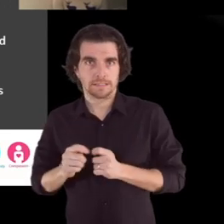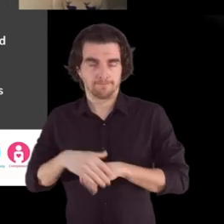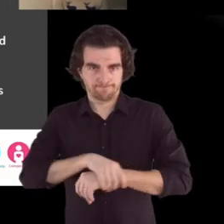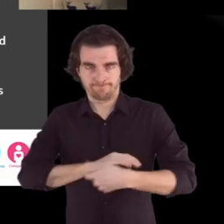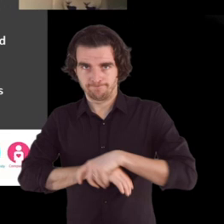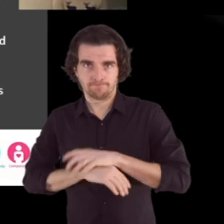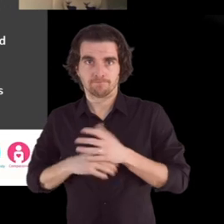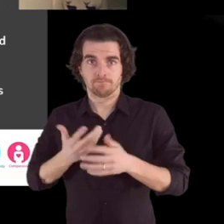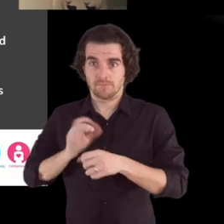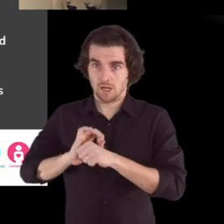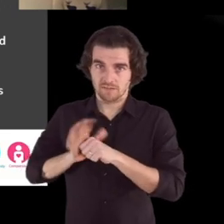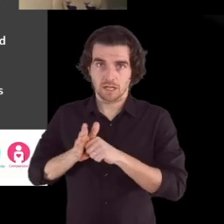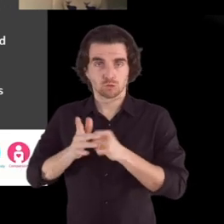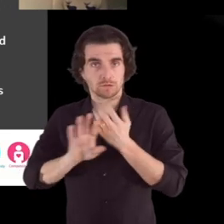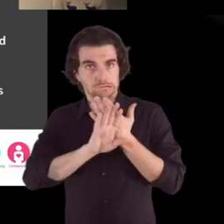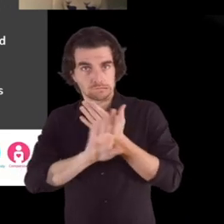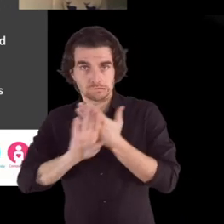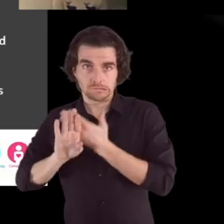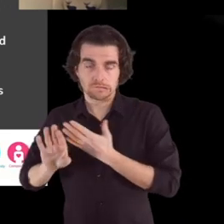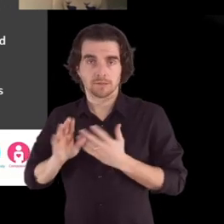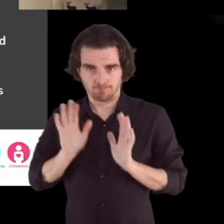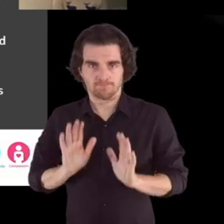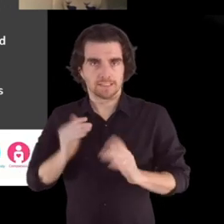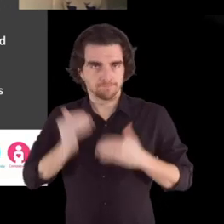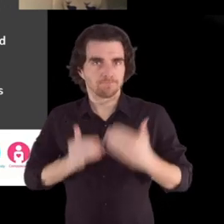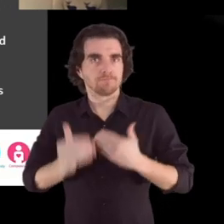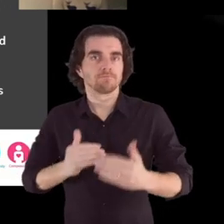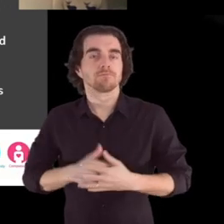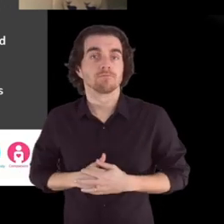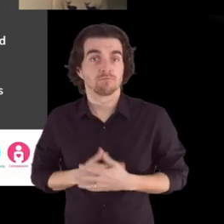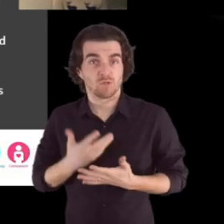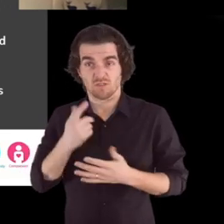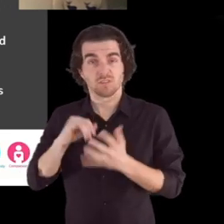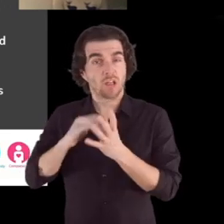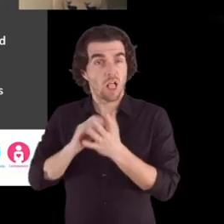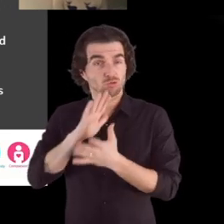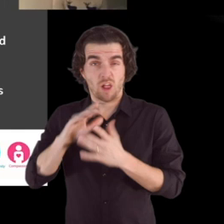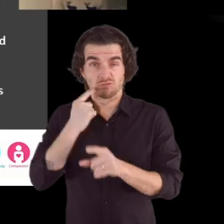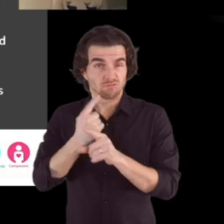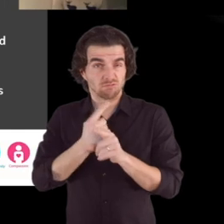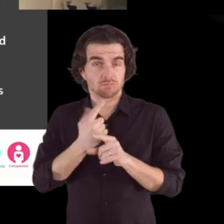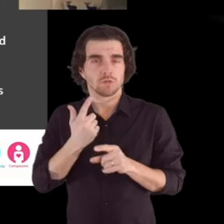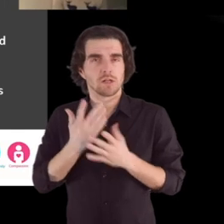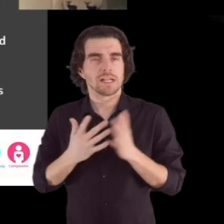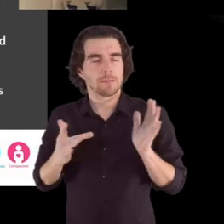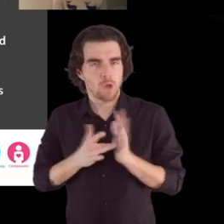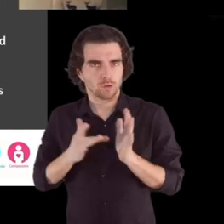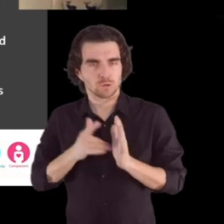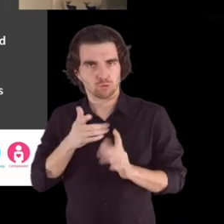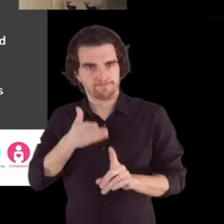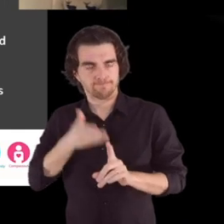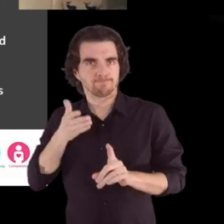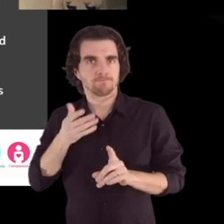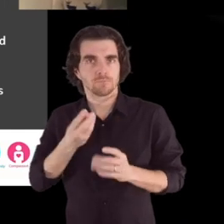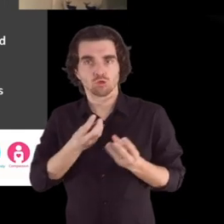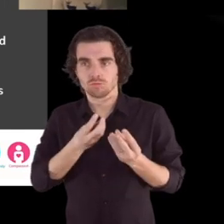adjust those or to adapt those to the situation of COVID and of social distancing. And I think, as, you know, Sarah mentioned earlier